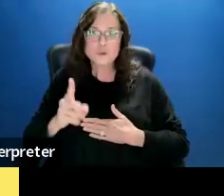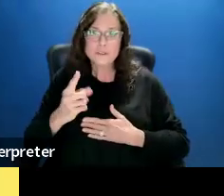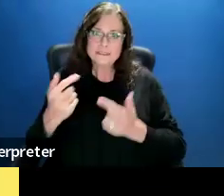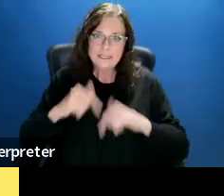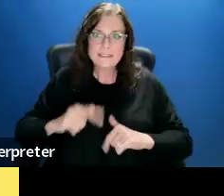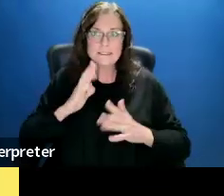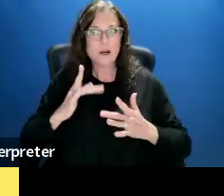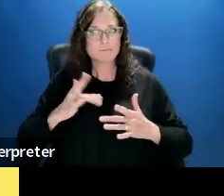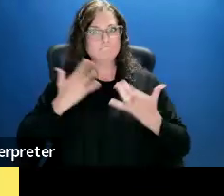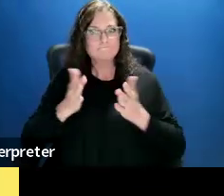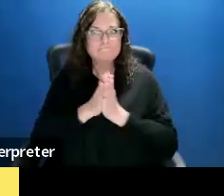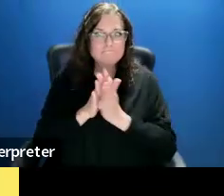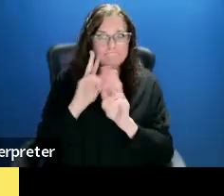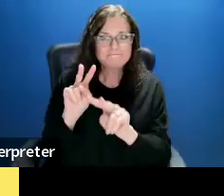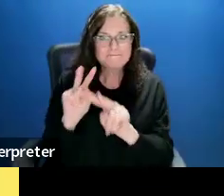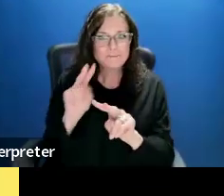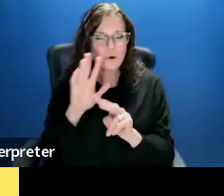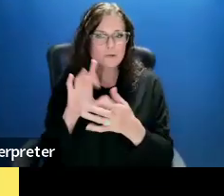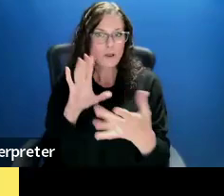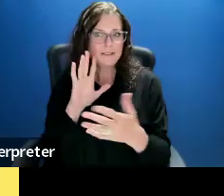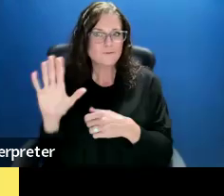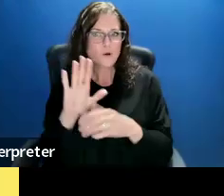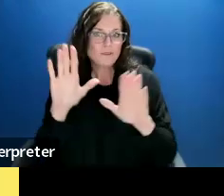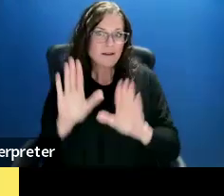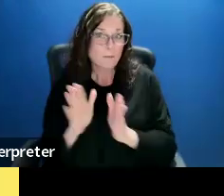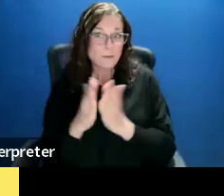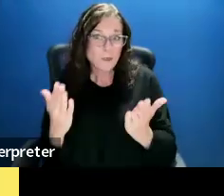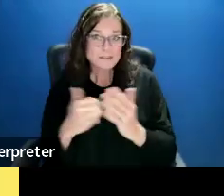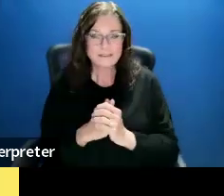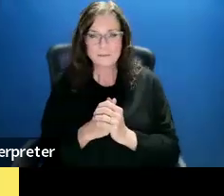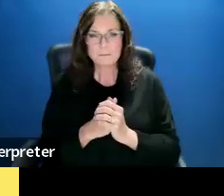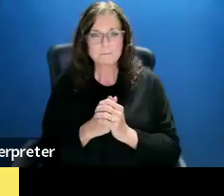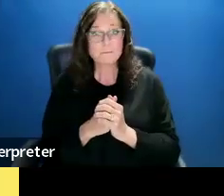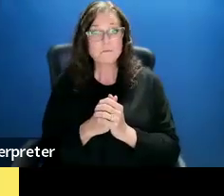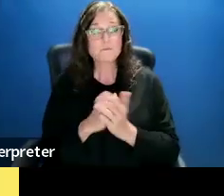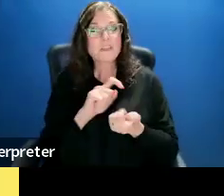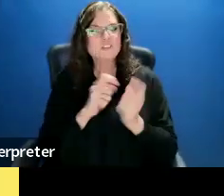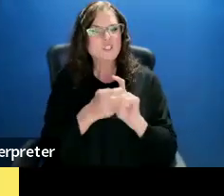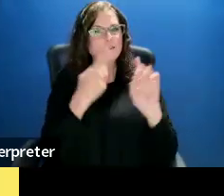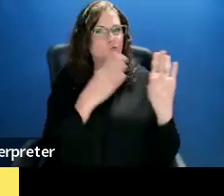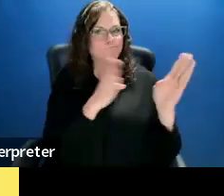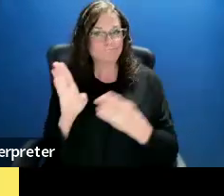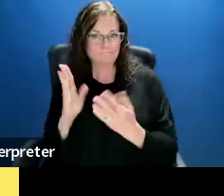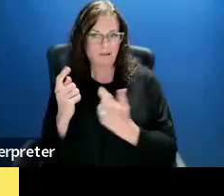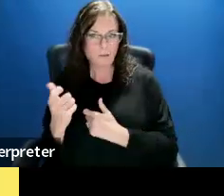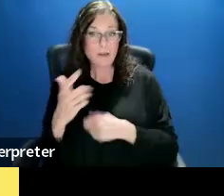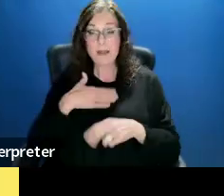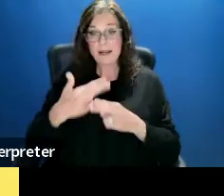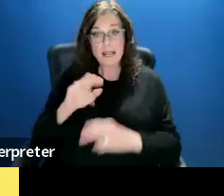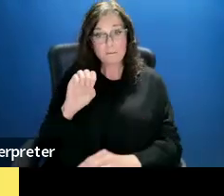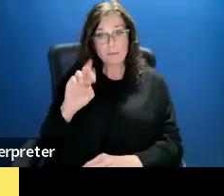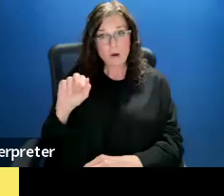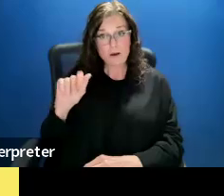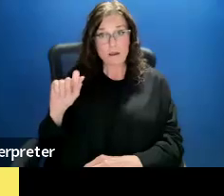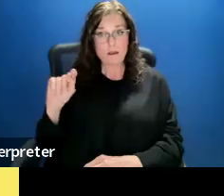attendees are now eagerly anticipating each one of the releases of your phenomenal books. Okay, now to change gears just a little bit. My name is Erica Trotta,